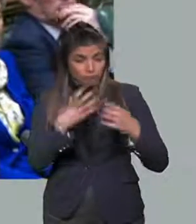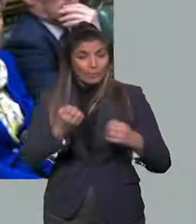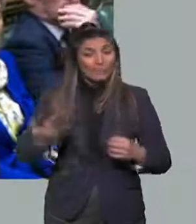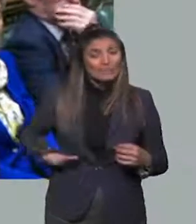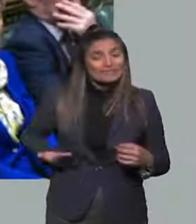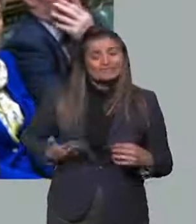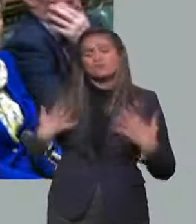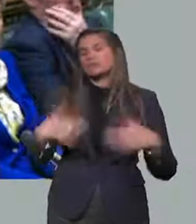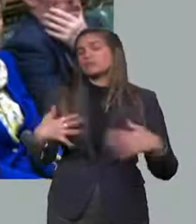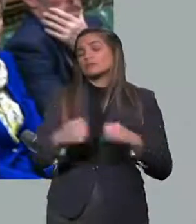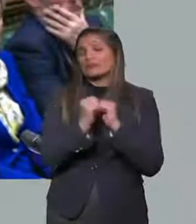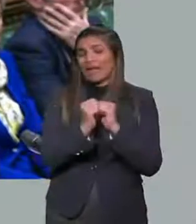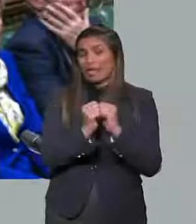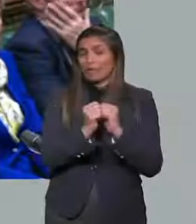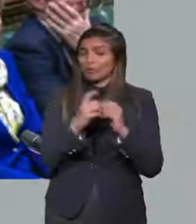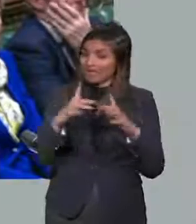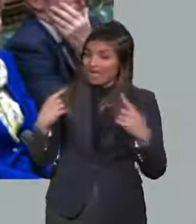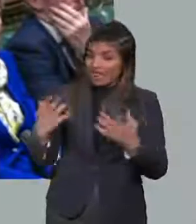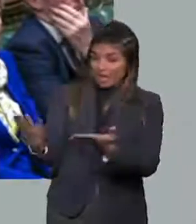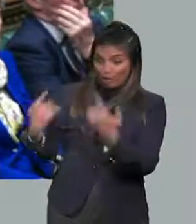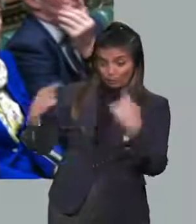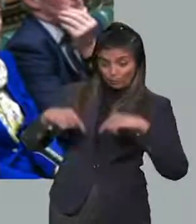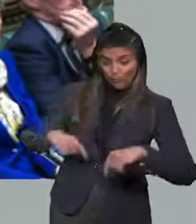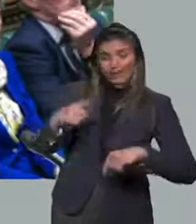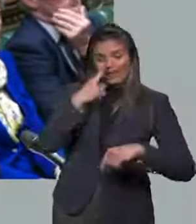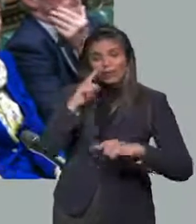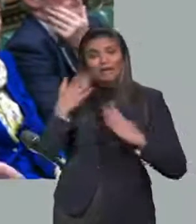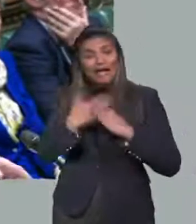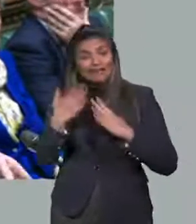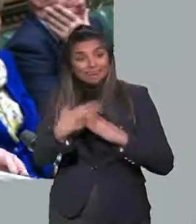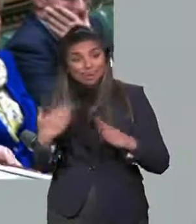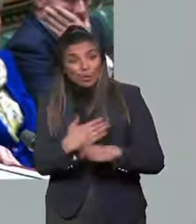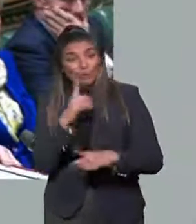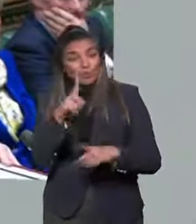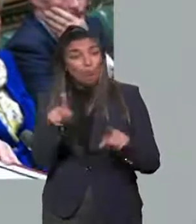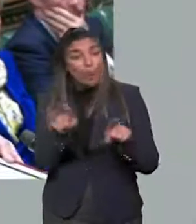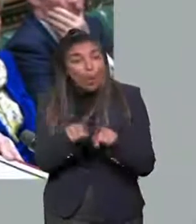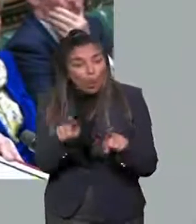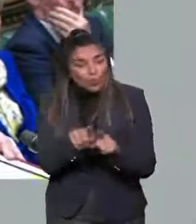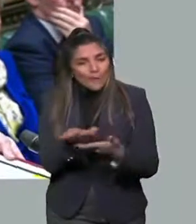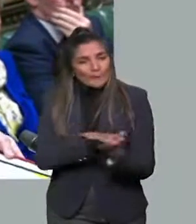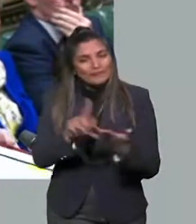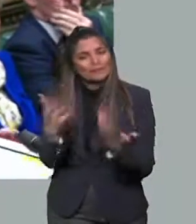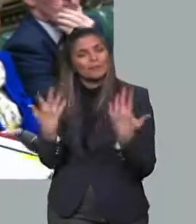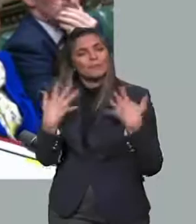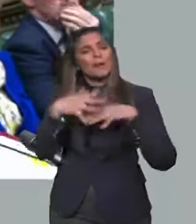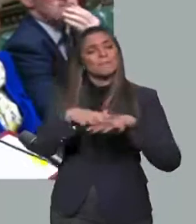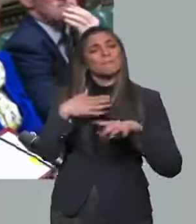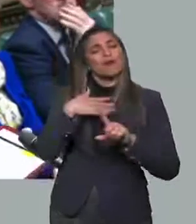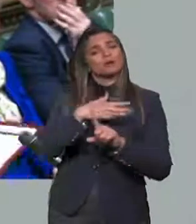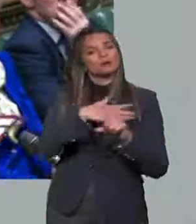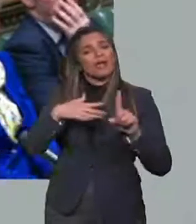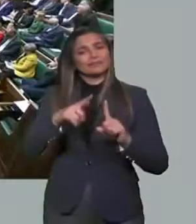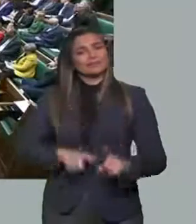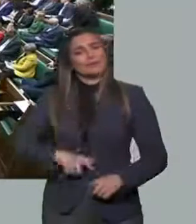huge value not just in terms of allowing those that come here to get access to work, but it also helps them to integrate into our society as confident members